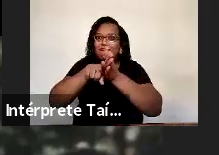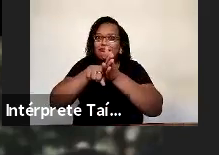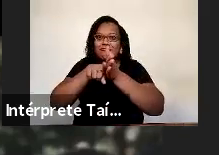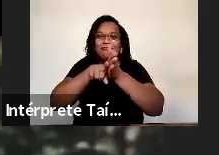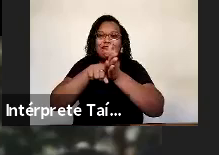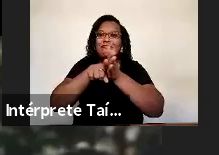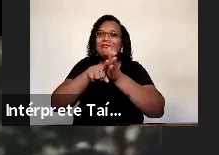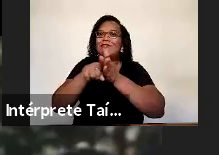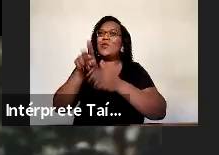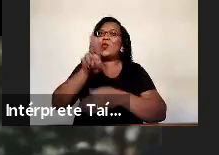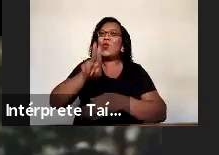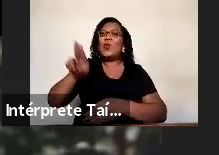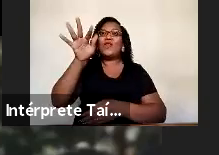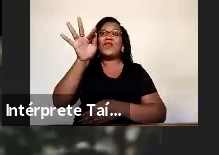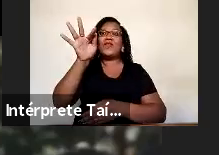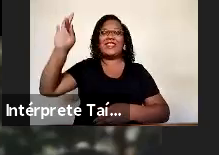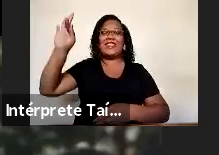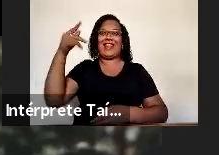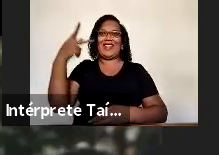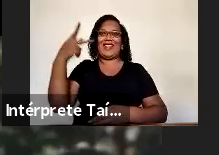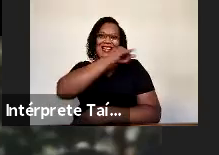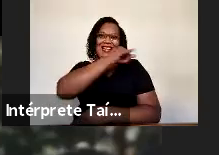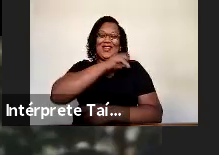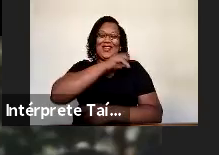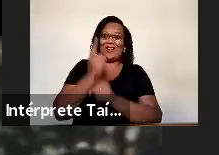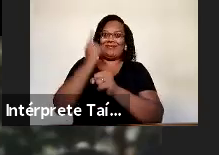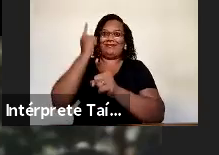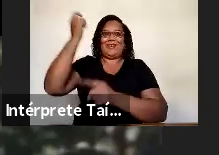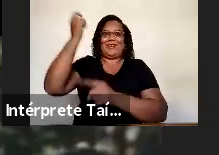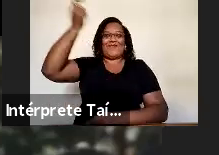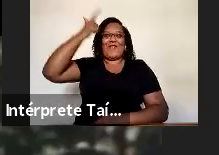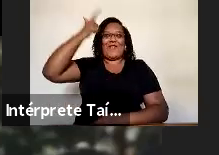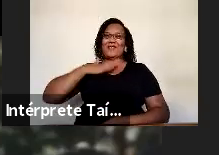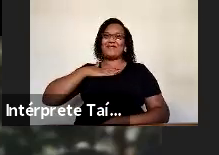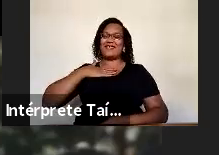calling. That's what I wanted to do for the rest of my life.